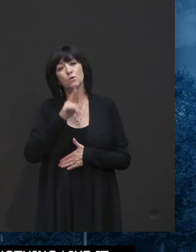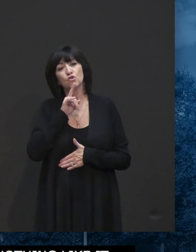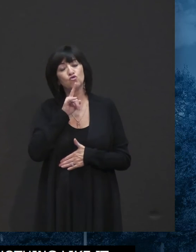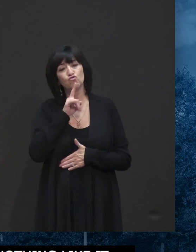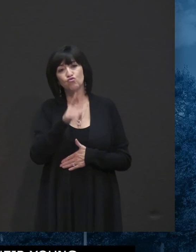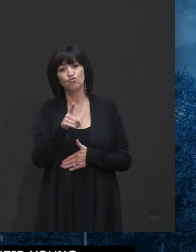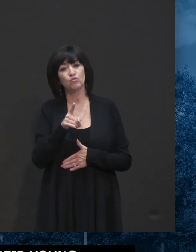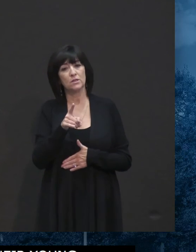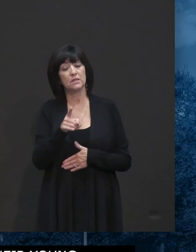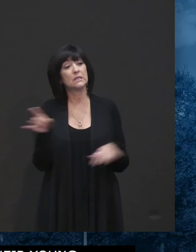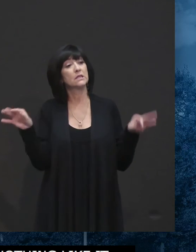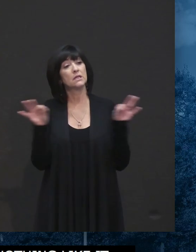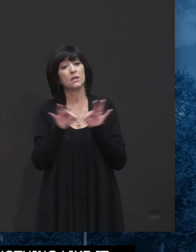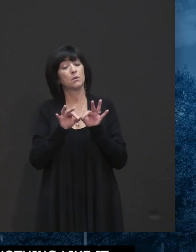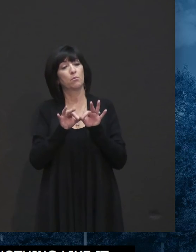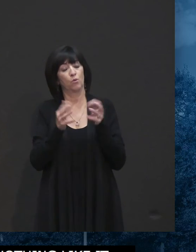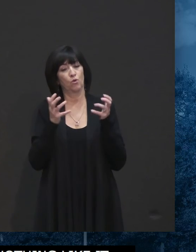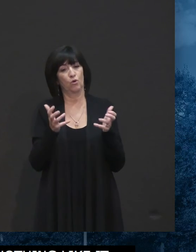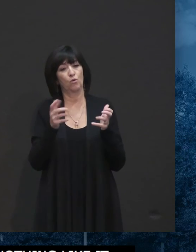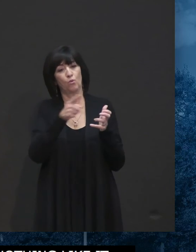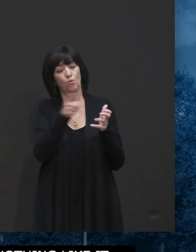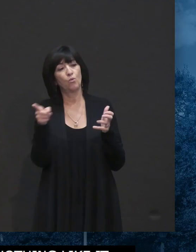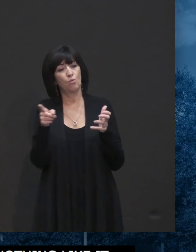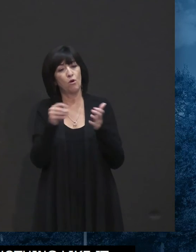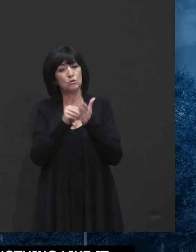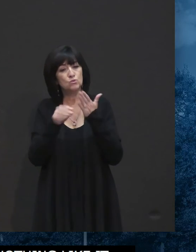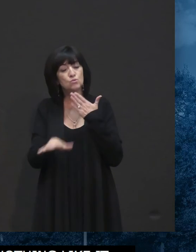again, and we're very concerned still